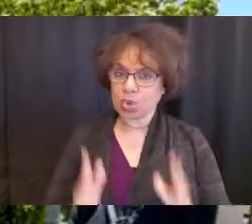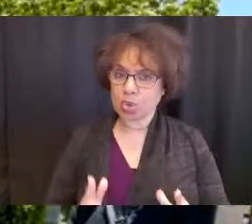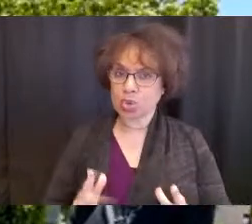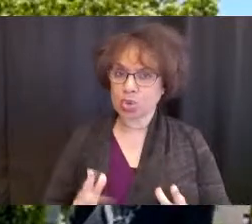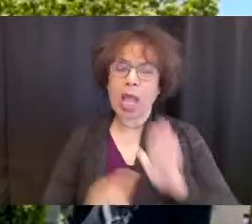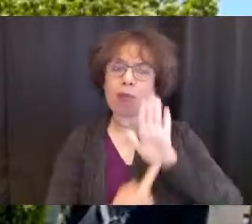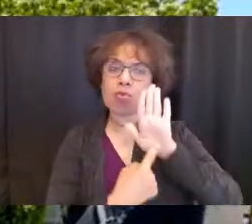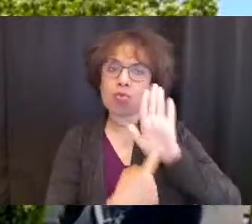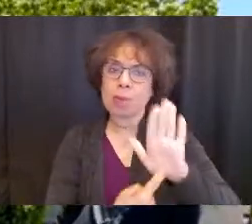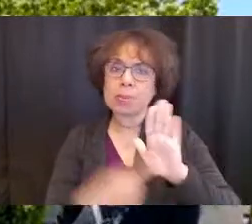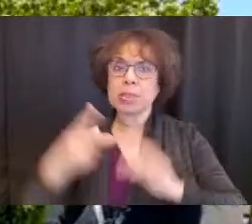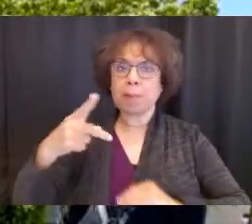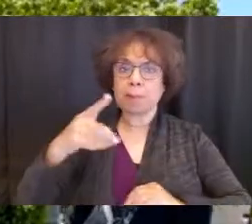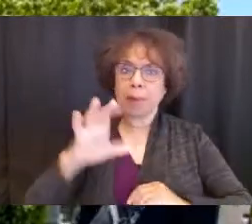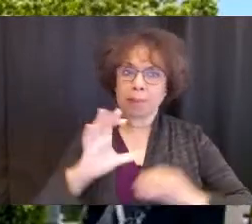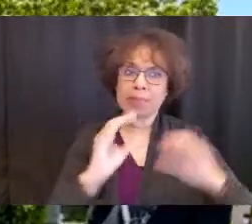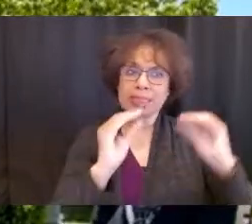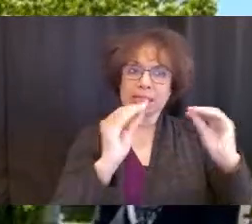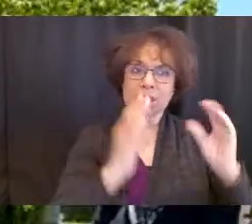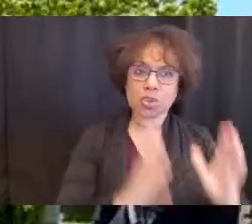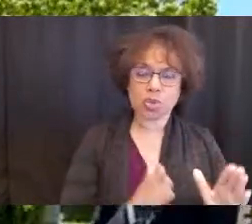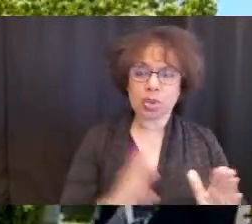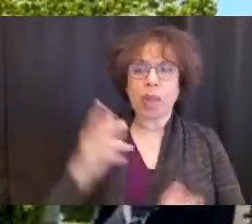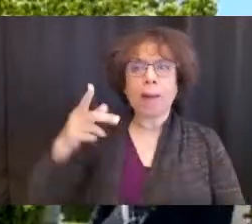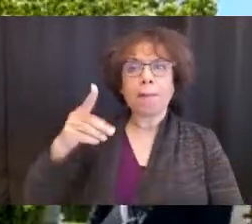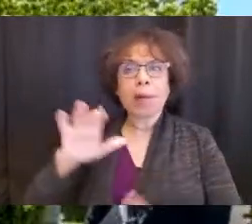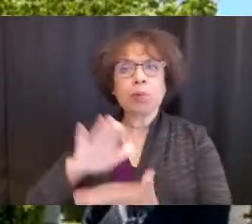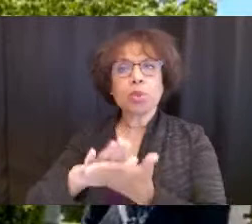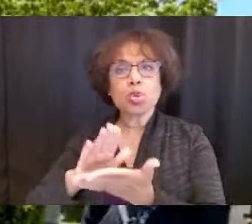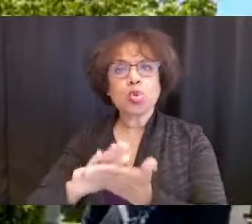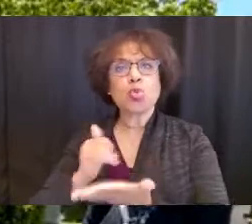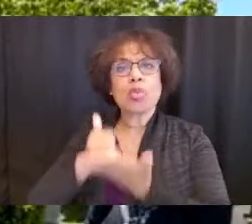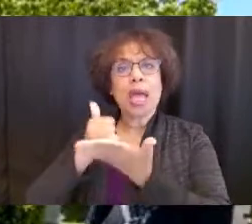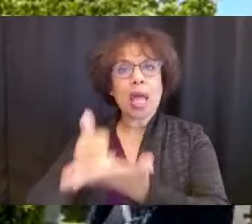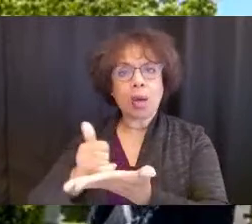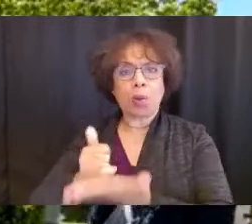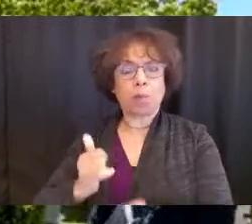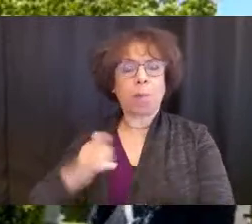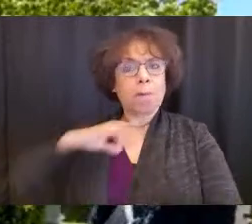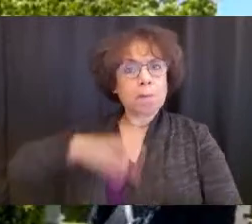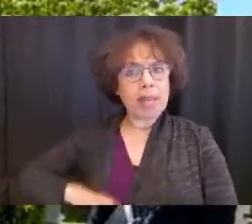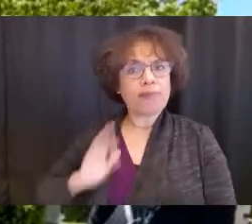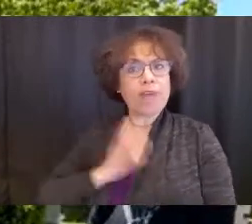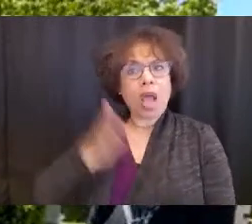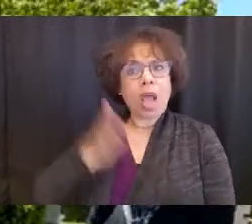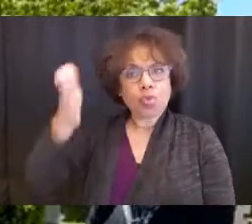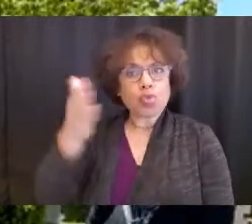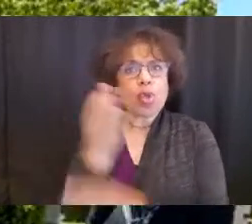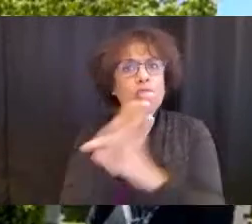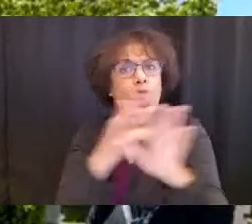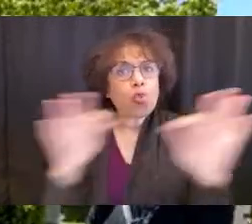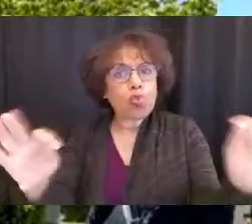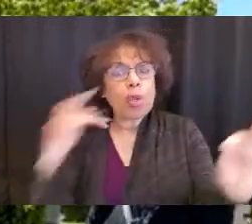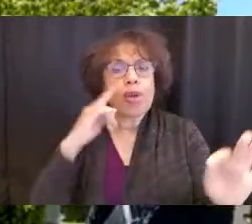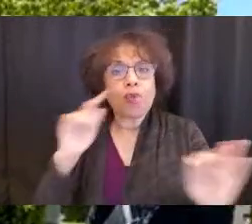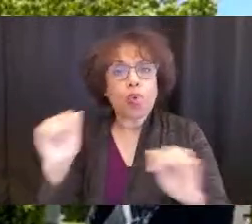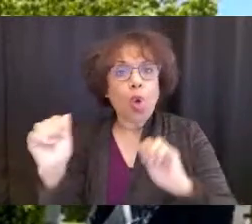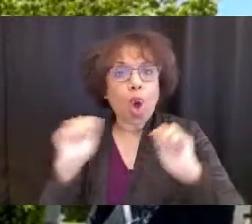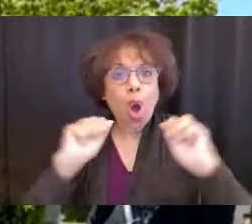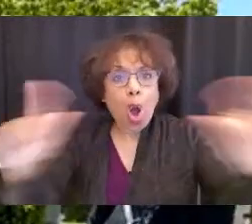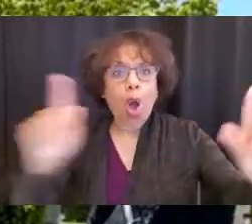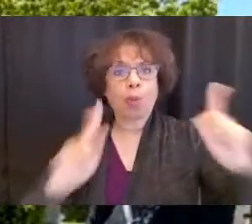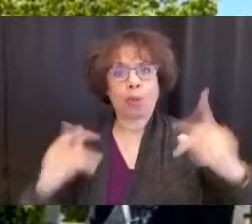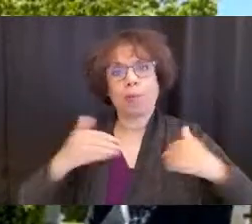I believe in public schools. Public schools were created to better our future and they were made free so that people, everybody could access